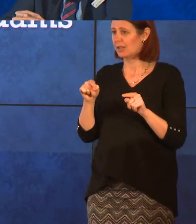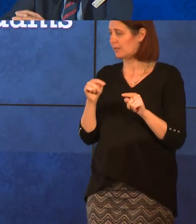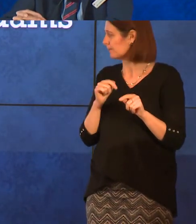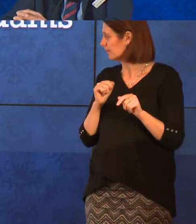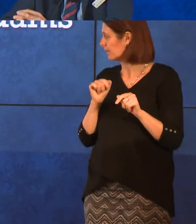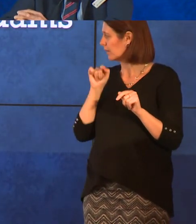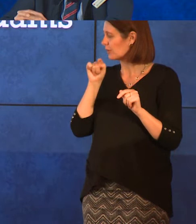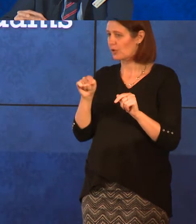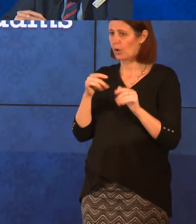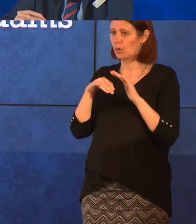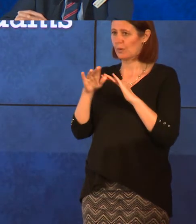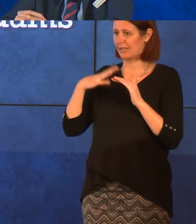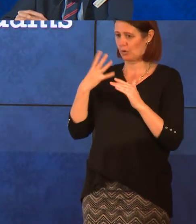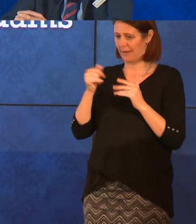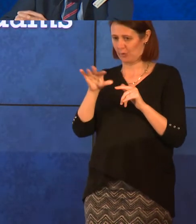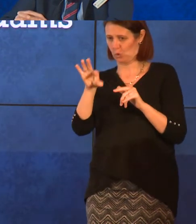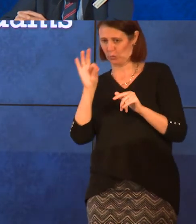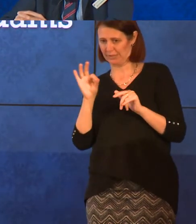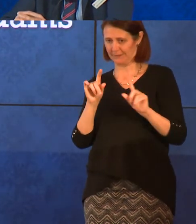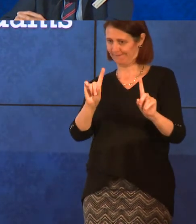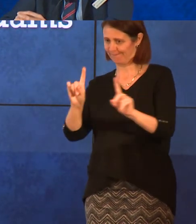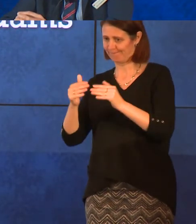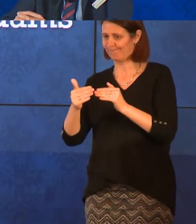of choice for us to return.